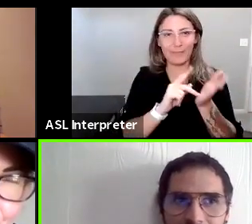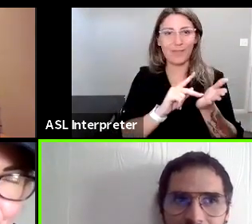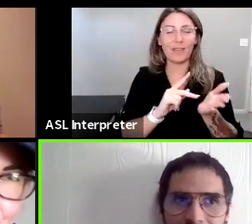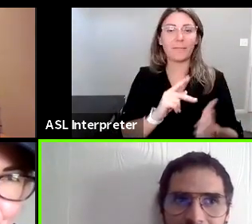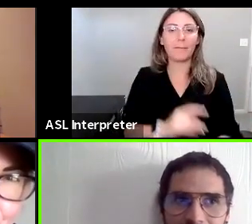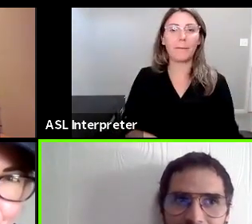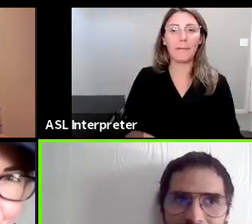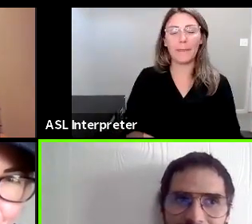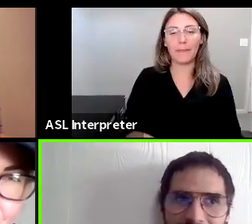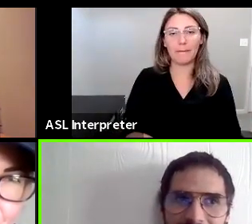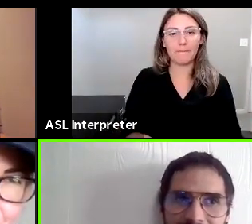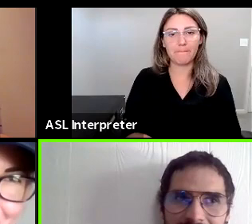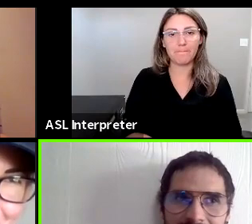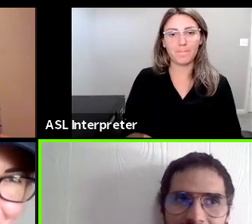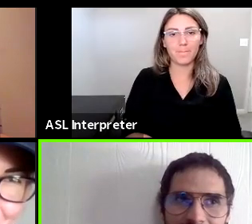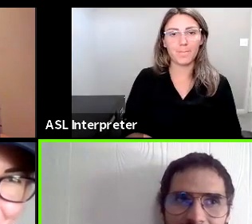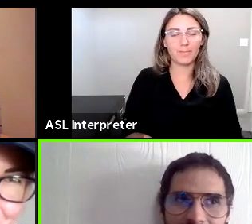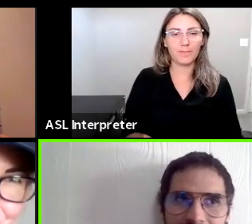think